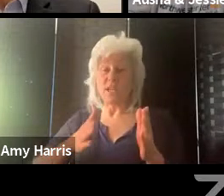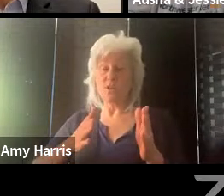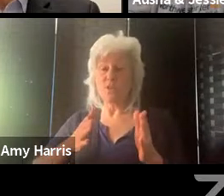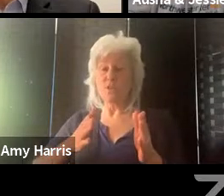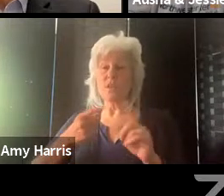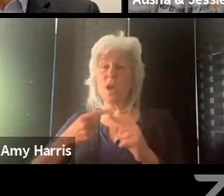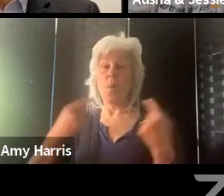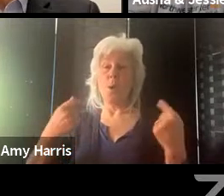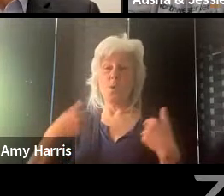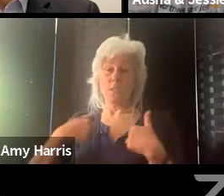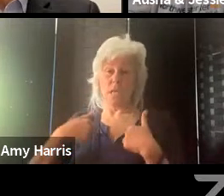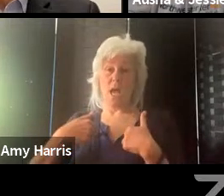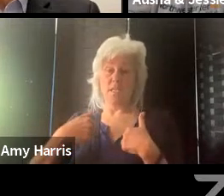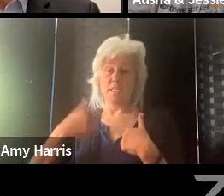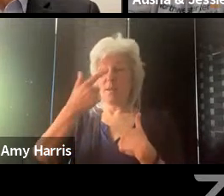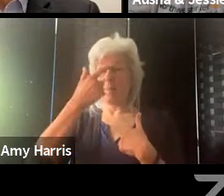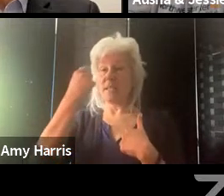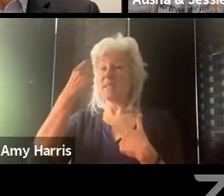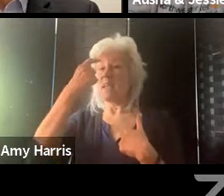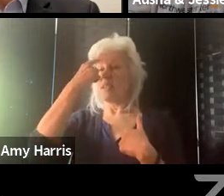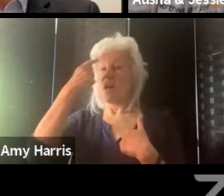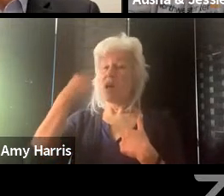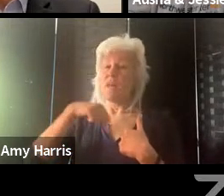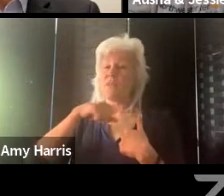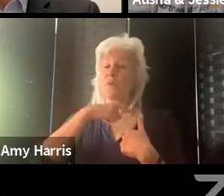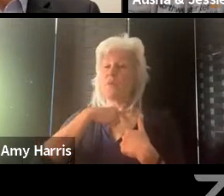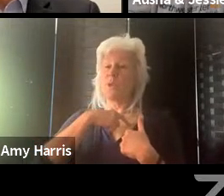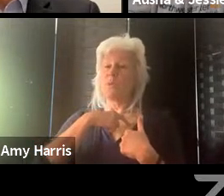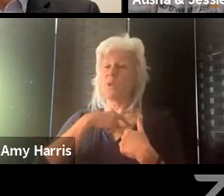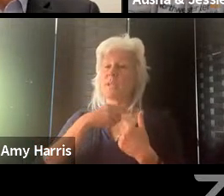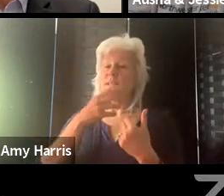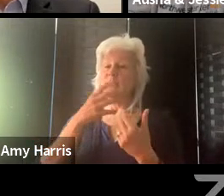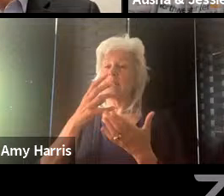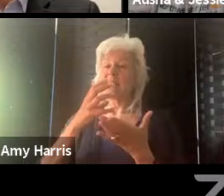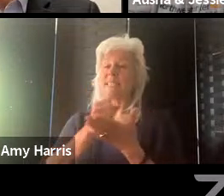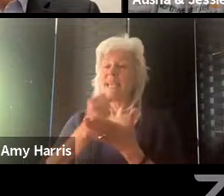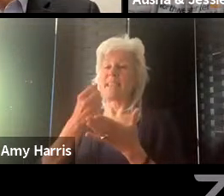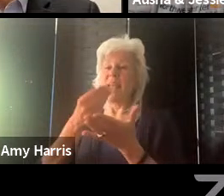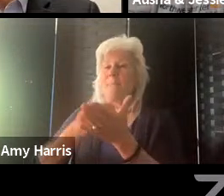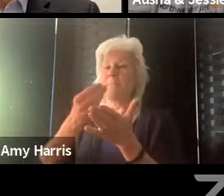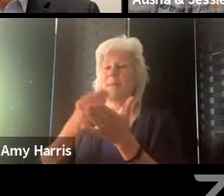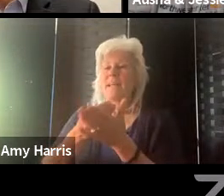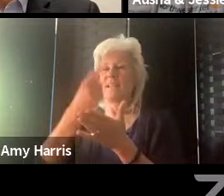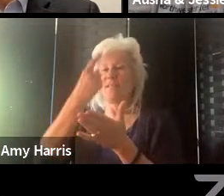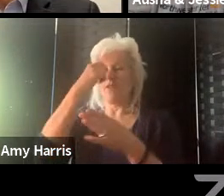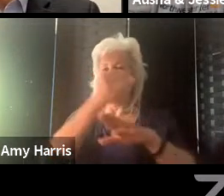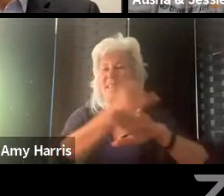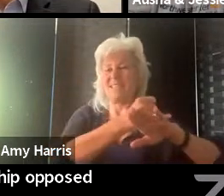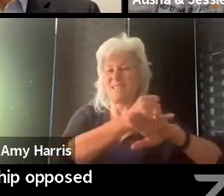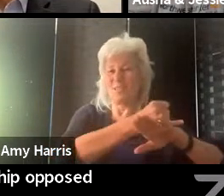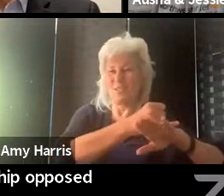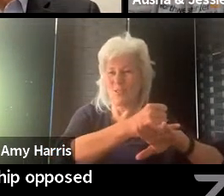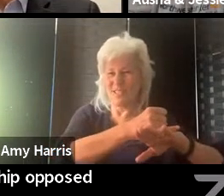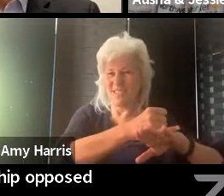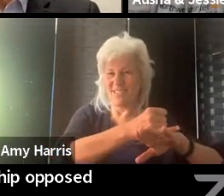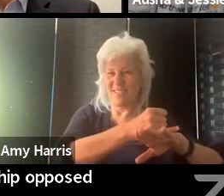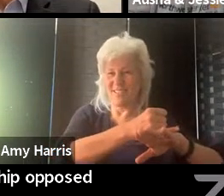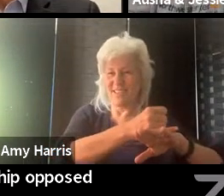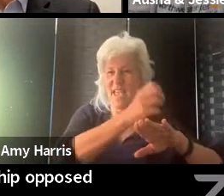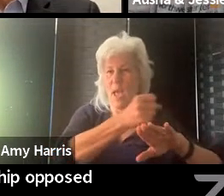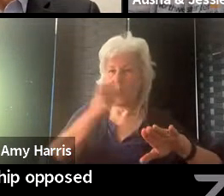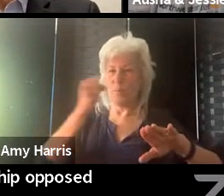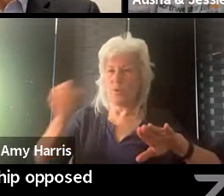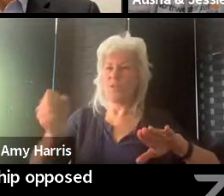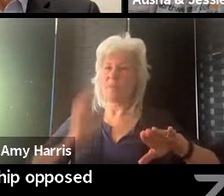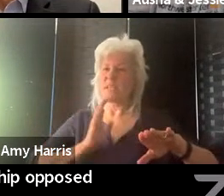opposed us because they thought we were going to take the dollars given to institutions and put them into